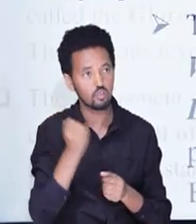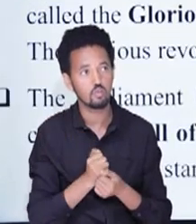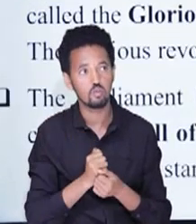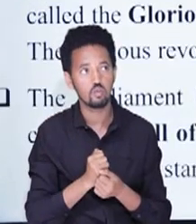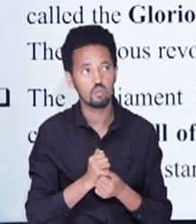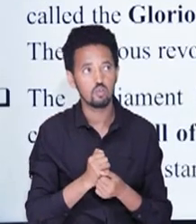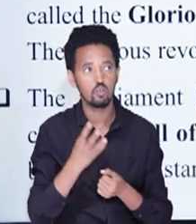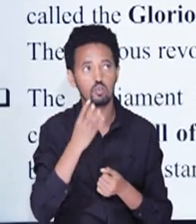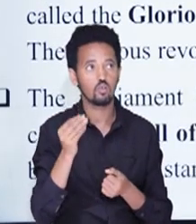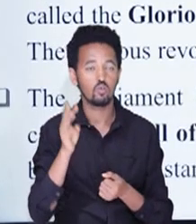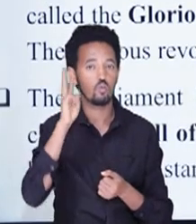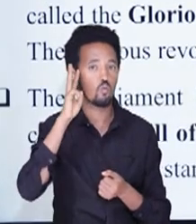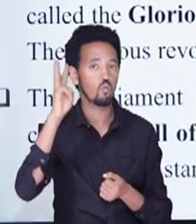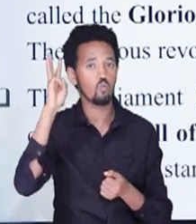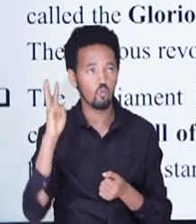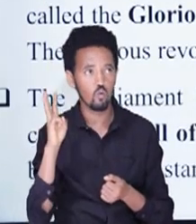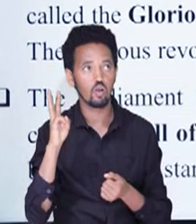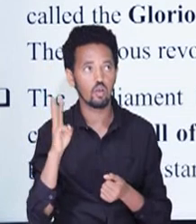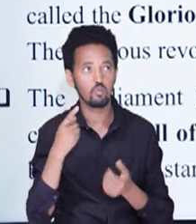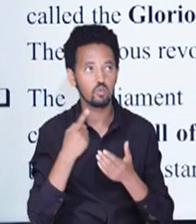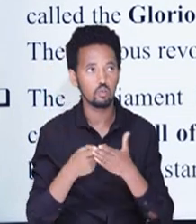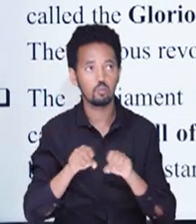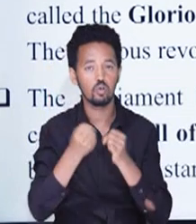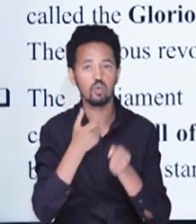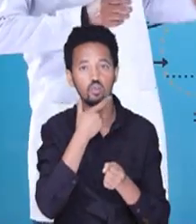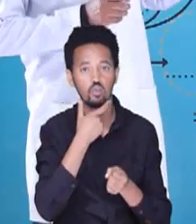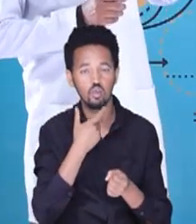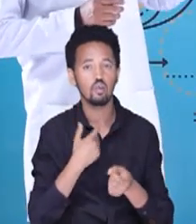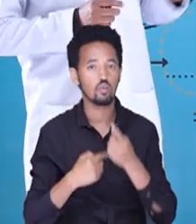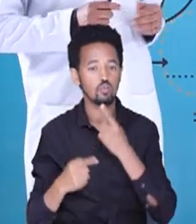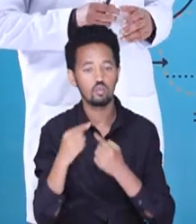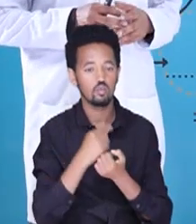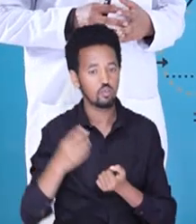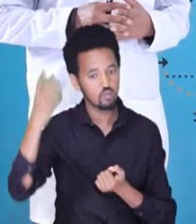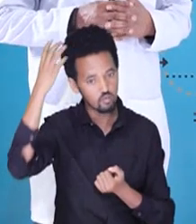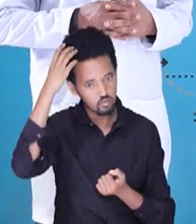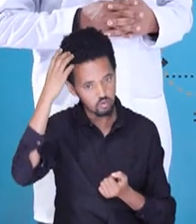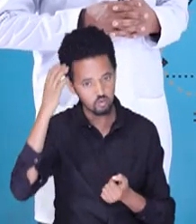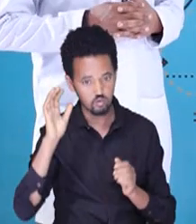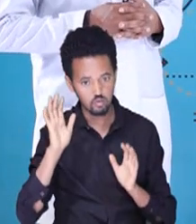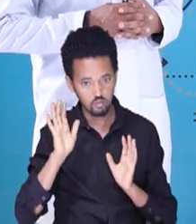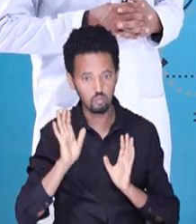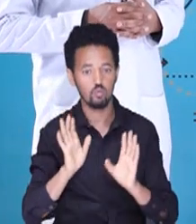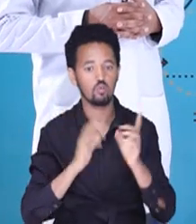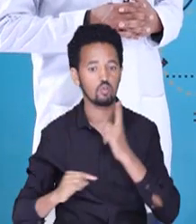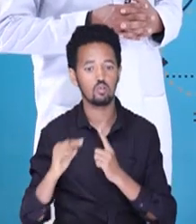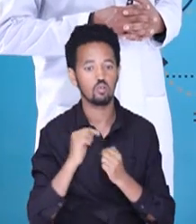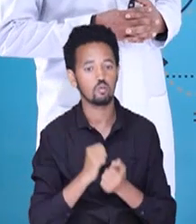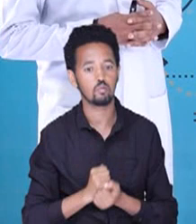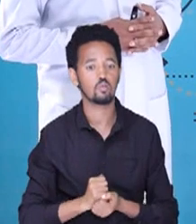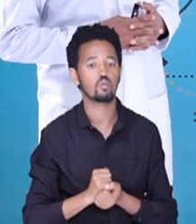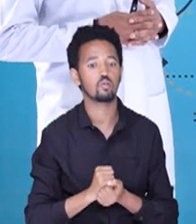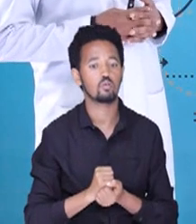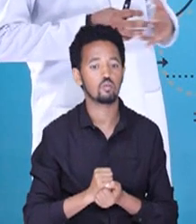Then William was not willing to do this to bring England in the alliance against the power of France,